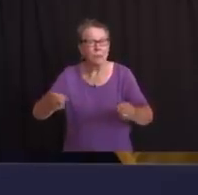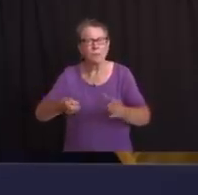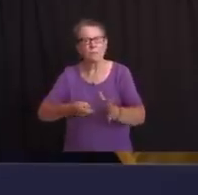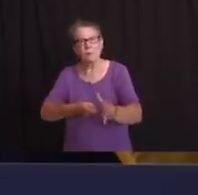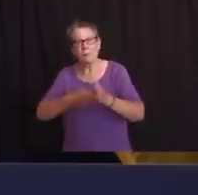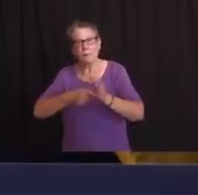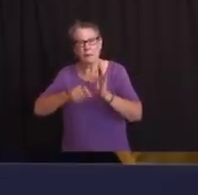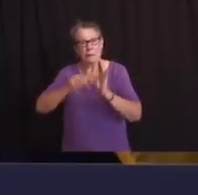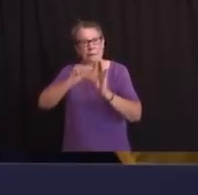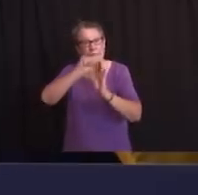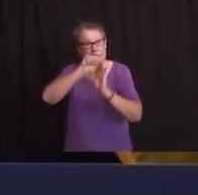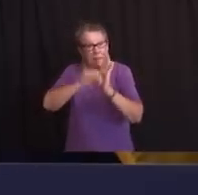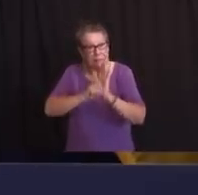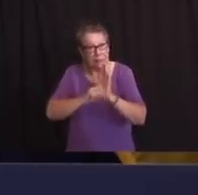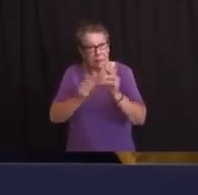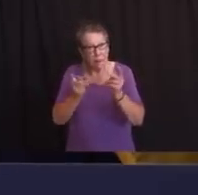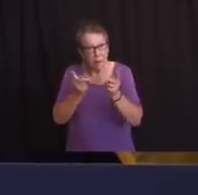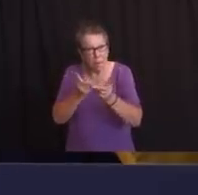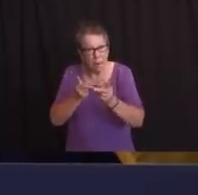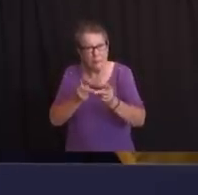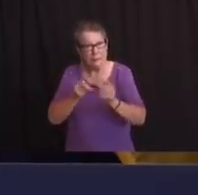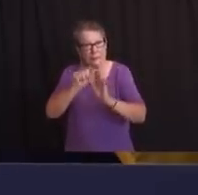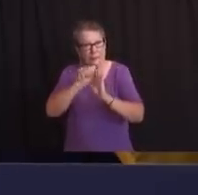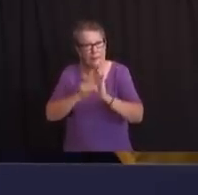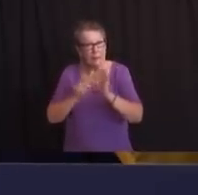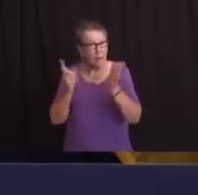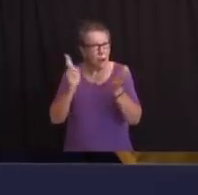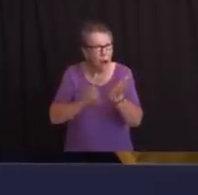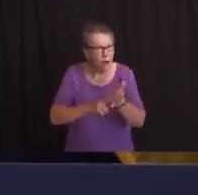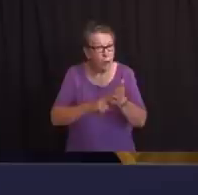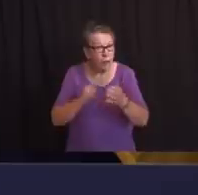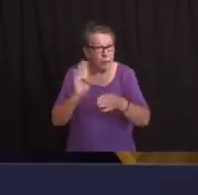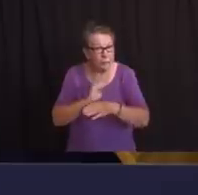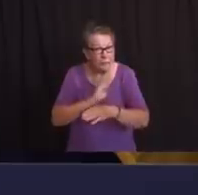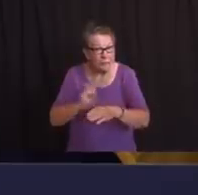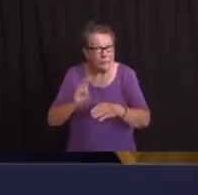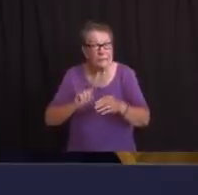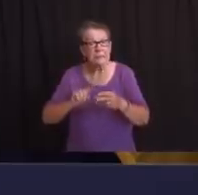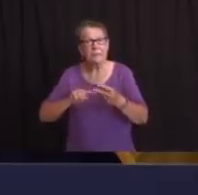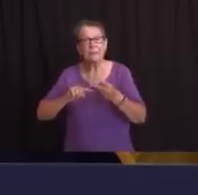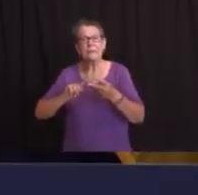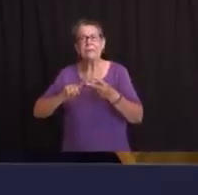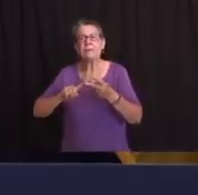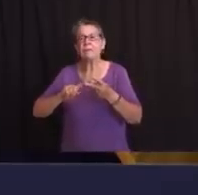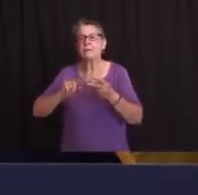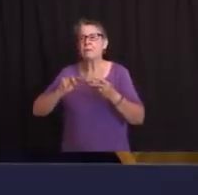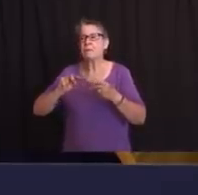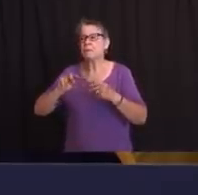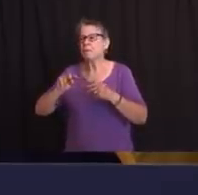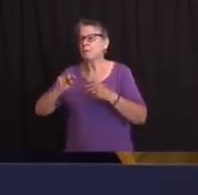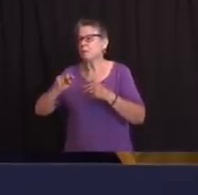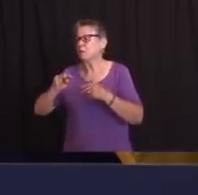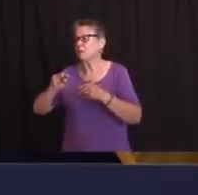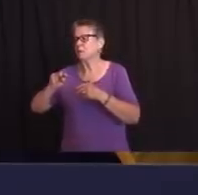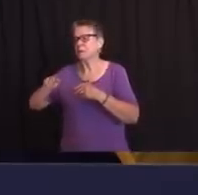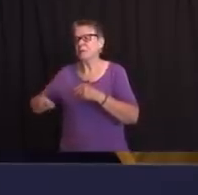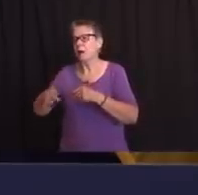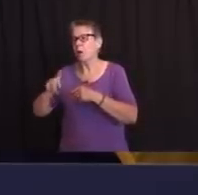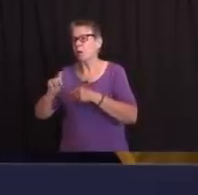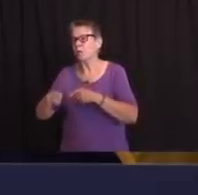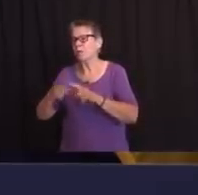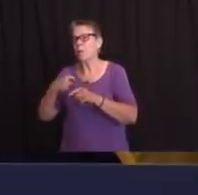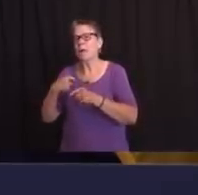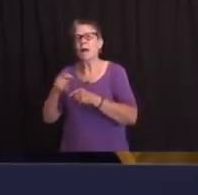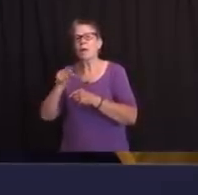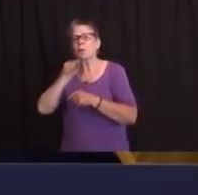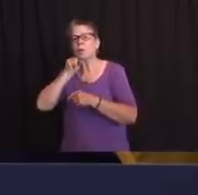contracted facilities. The second question actually comes from one of my Twitter followers. They wanted to know about a vaccine mandate